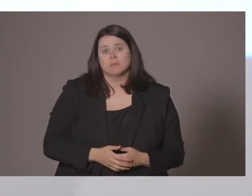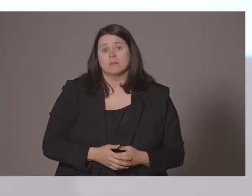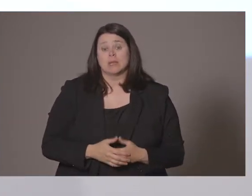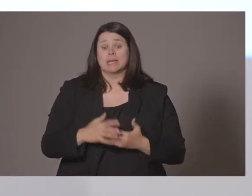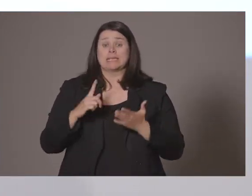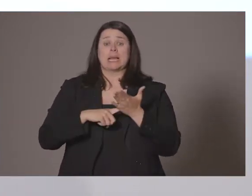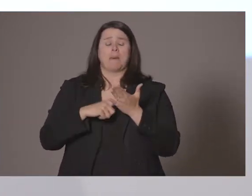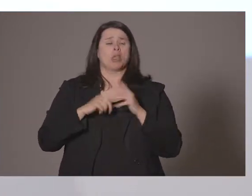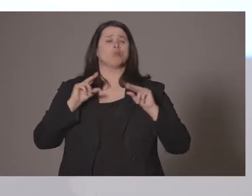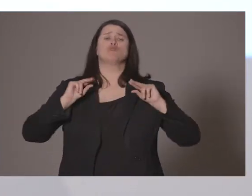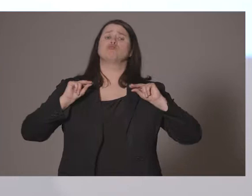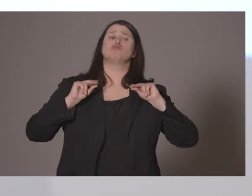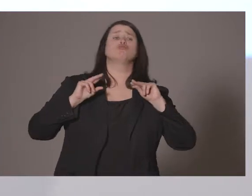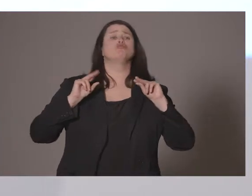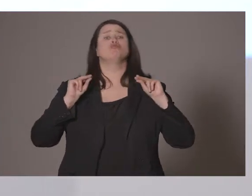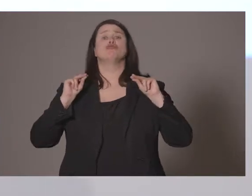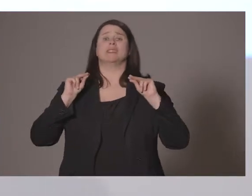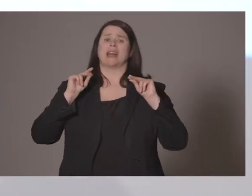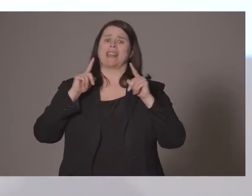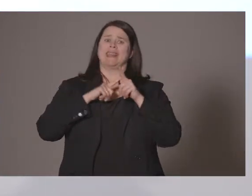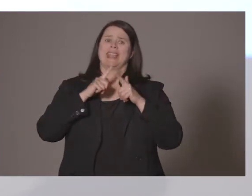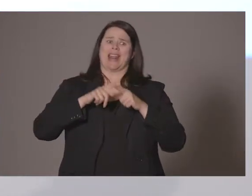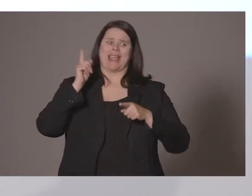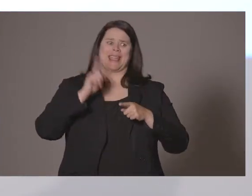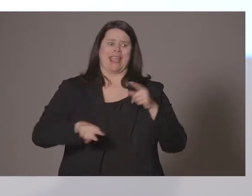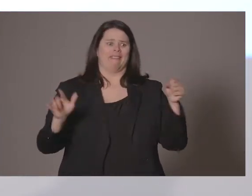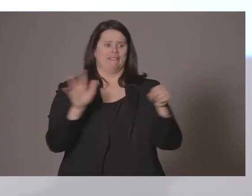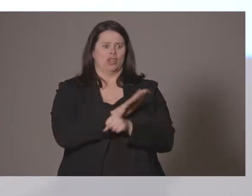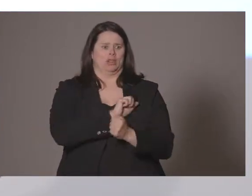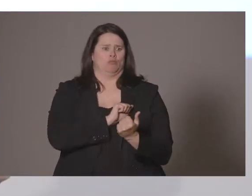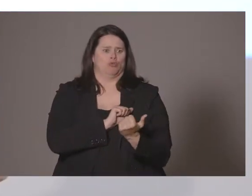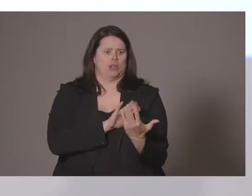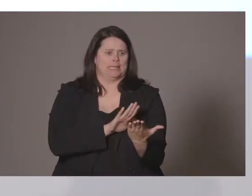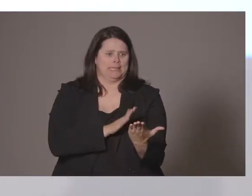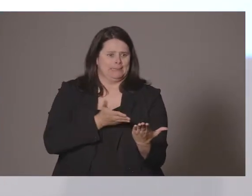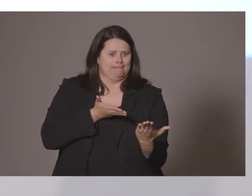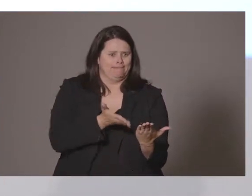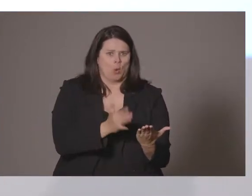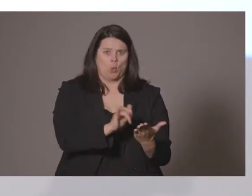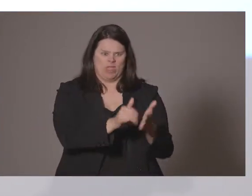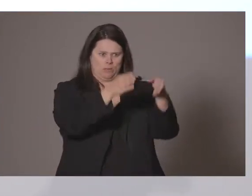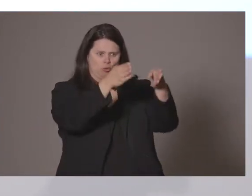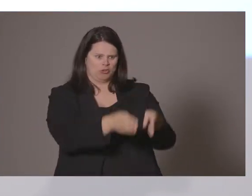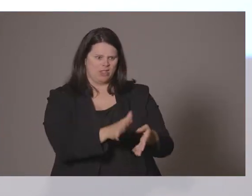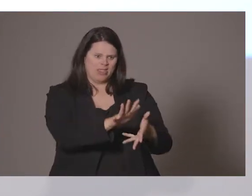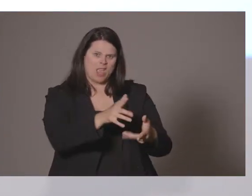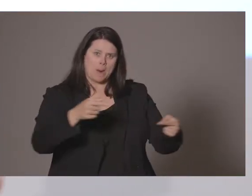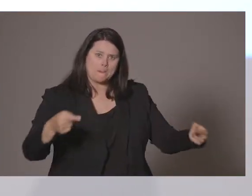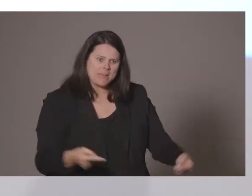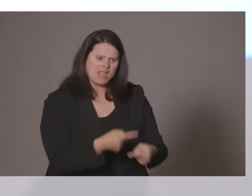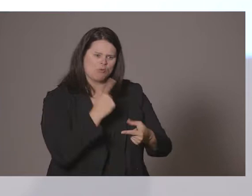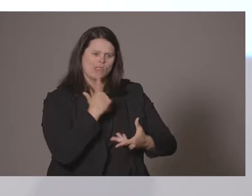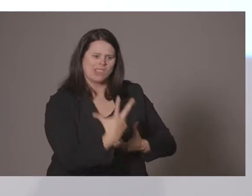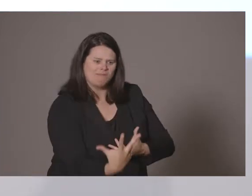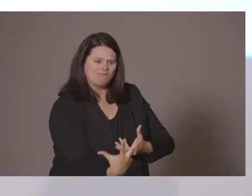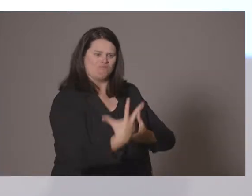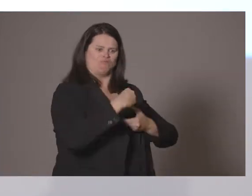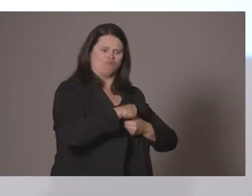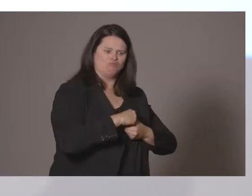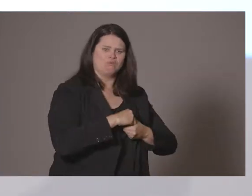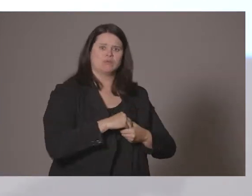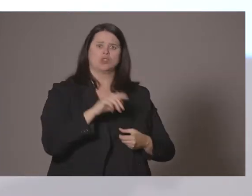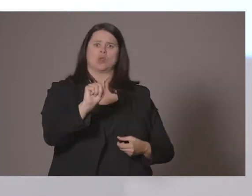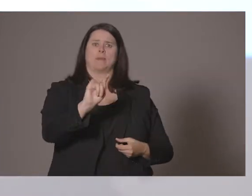can kind of get in our way of staying present with the pain that helps us really embody and incorporate trauma-informed care